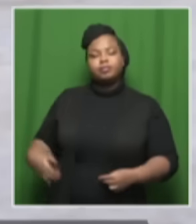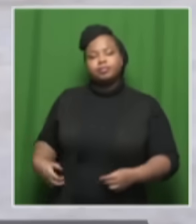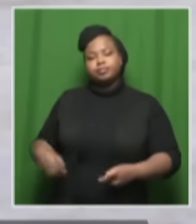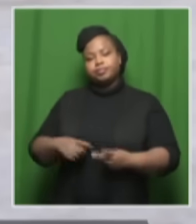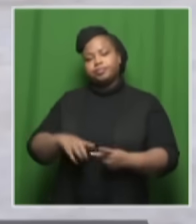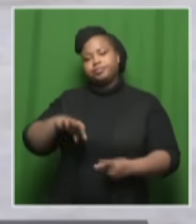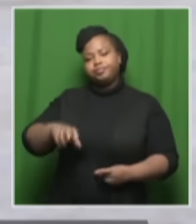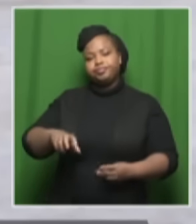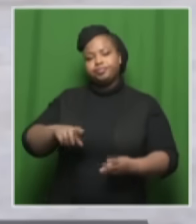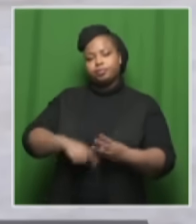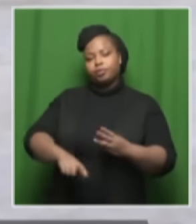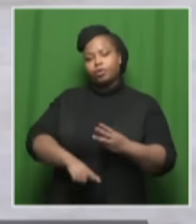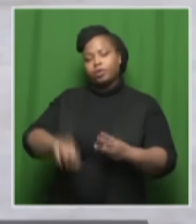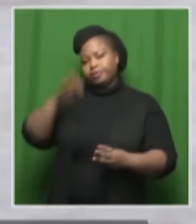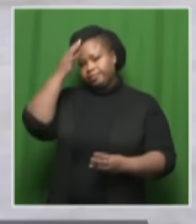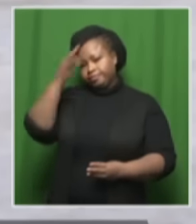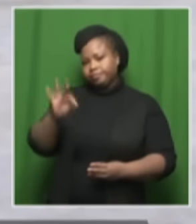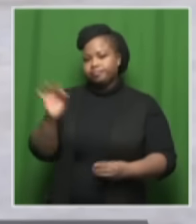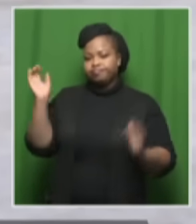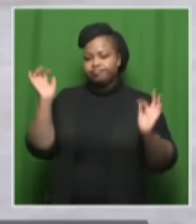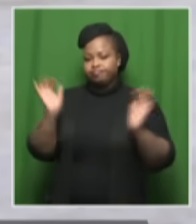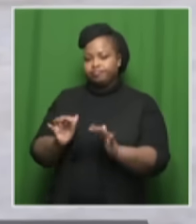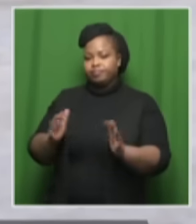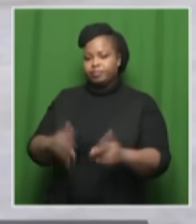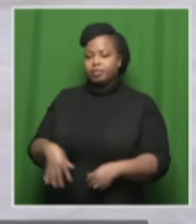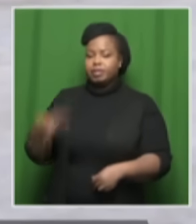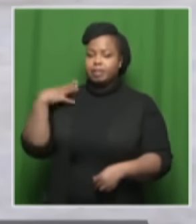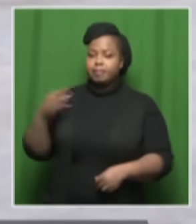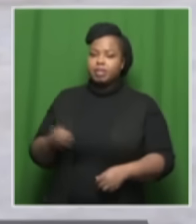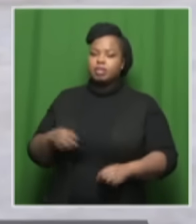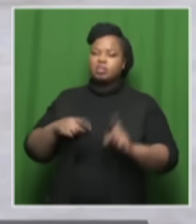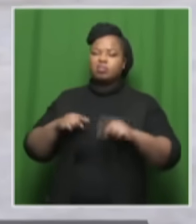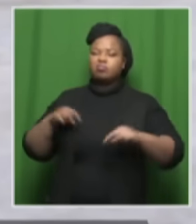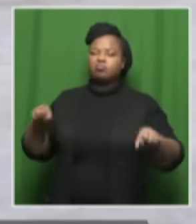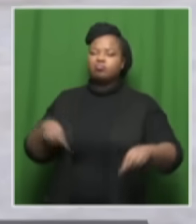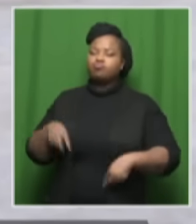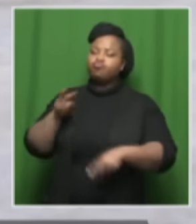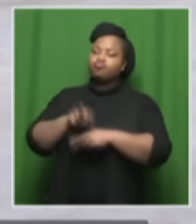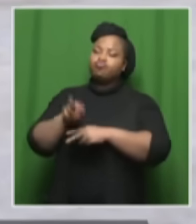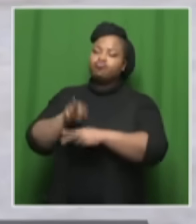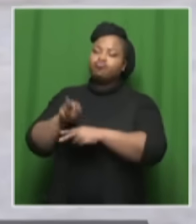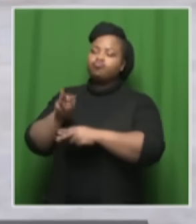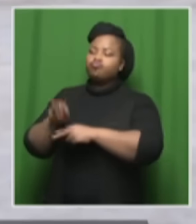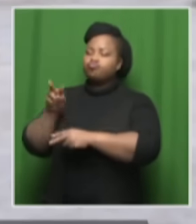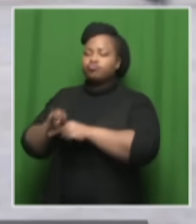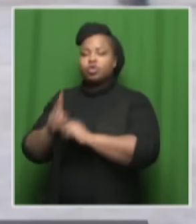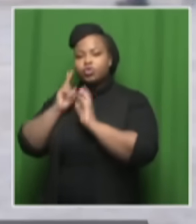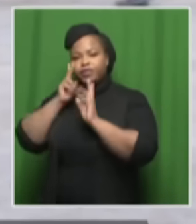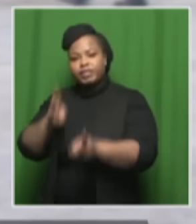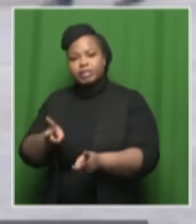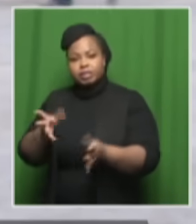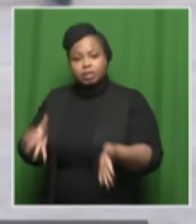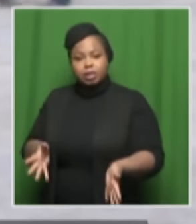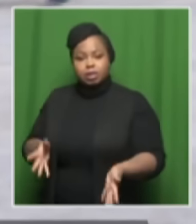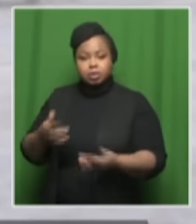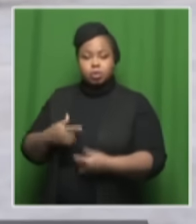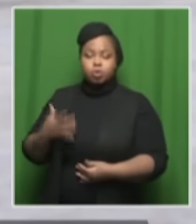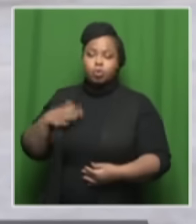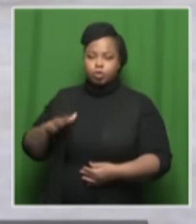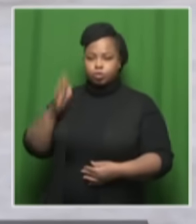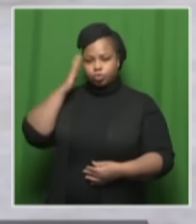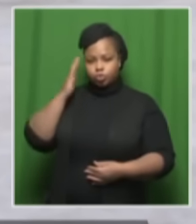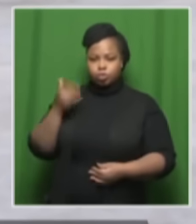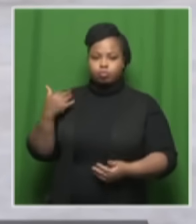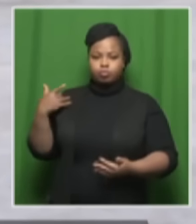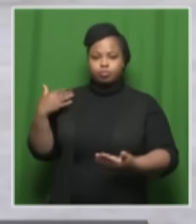Provincial and local government are coming here with various ministers as well, just to have an oversight visit and also to get an indication as to how far we are